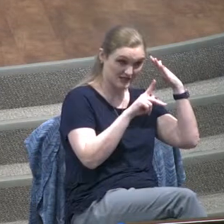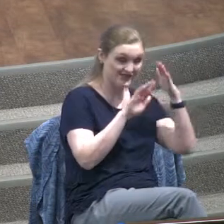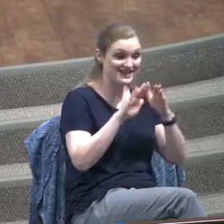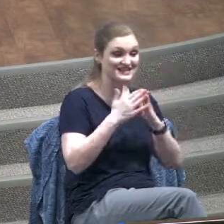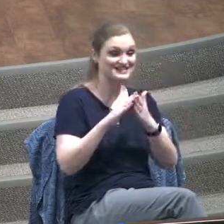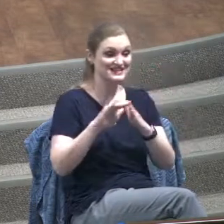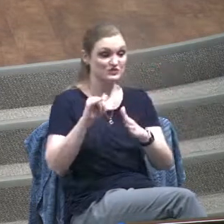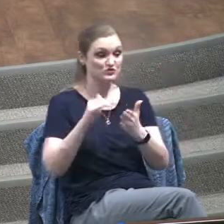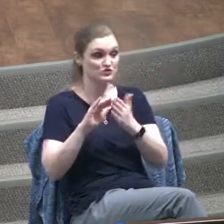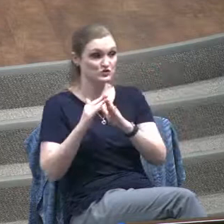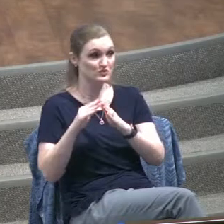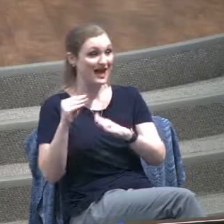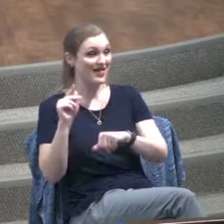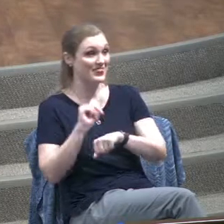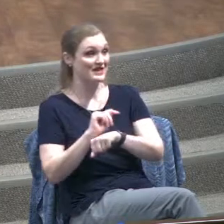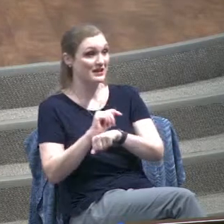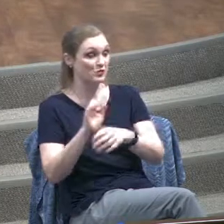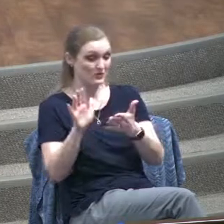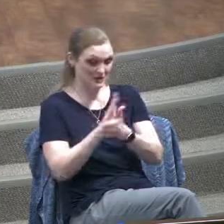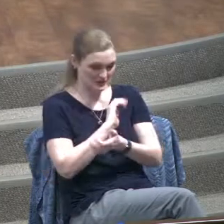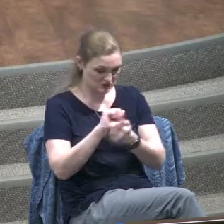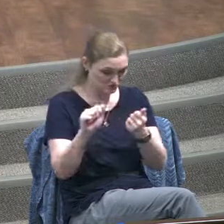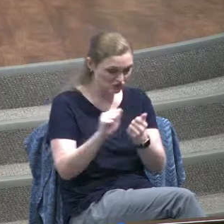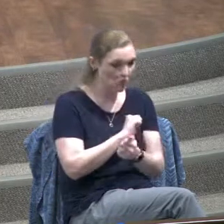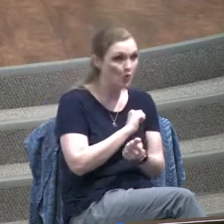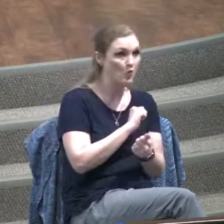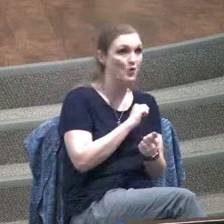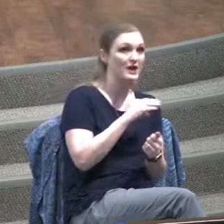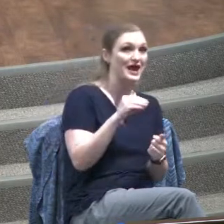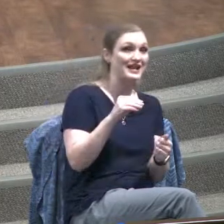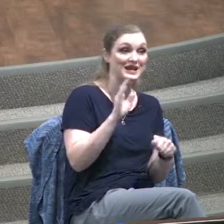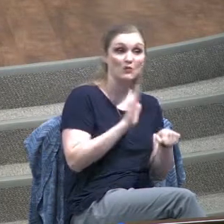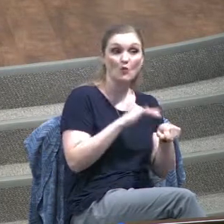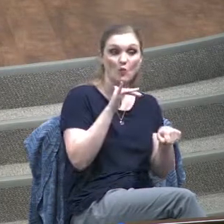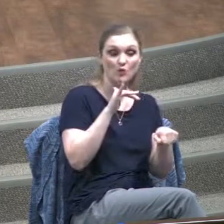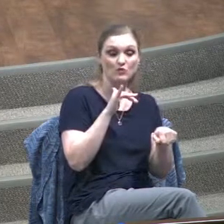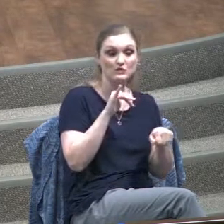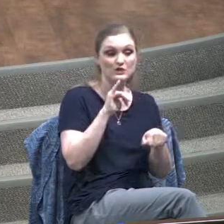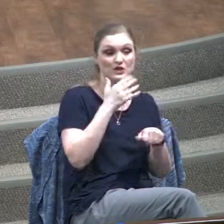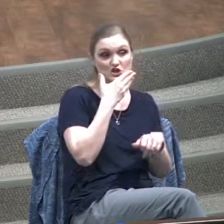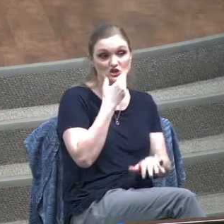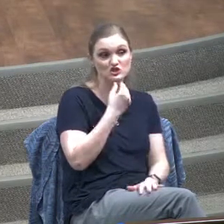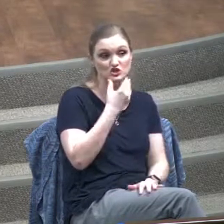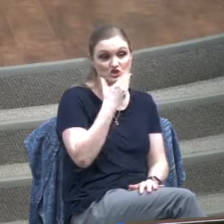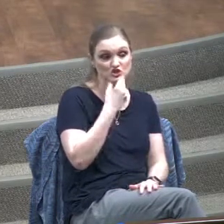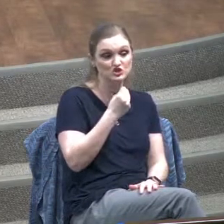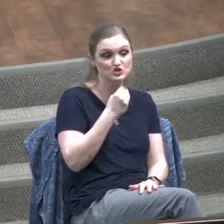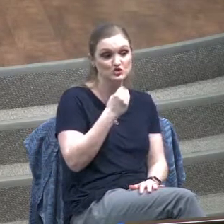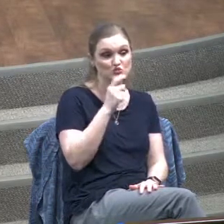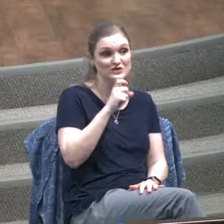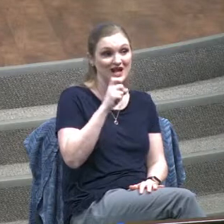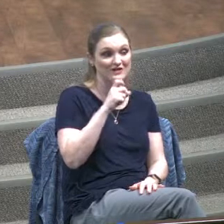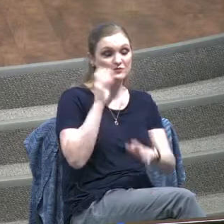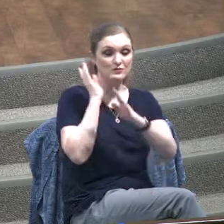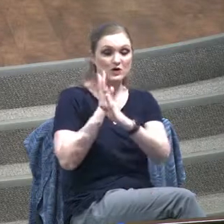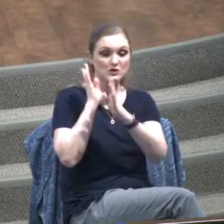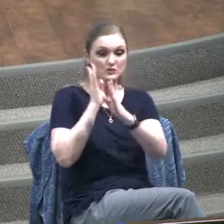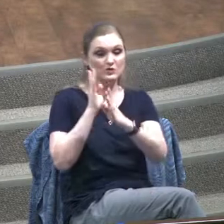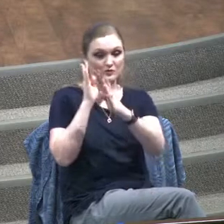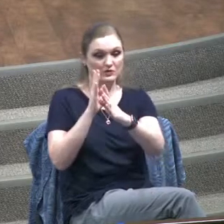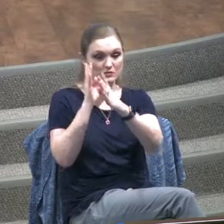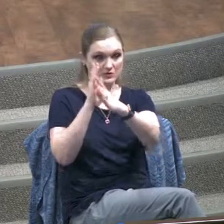Jerusalem and the temple would be destroyed. And he warned that the Jews would be forced marched into